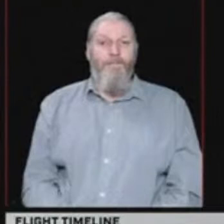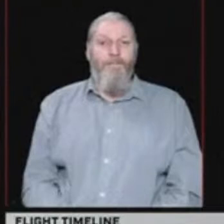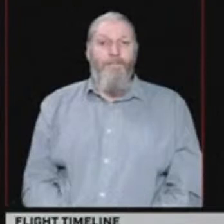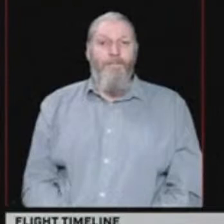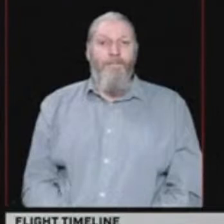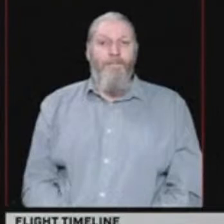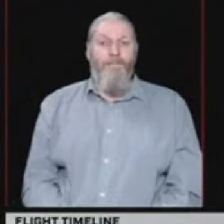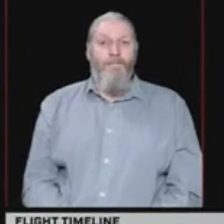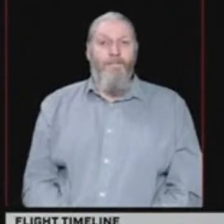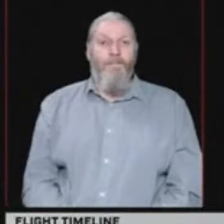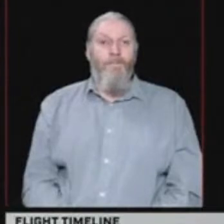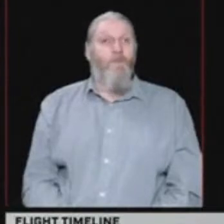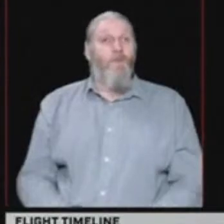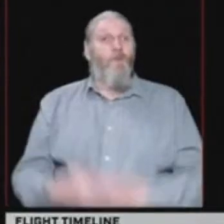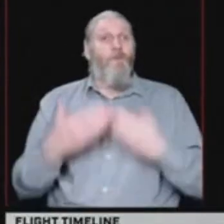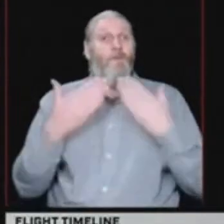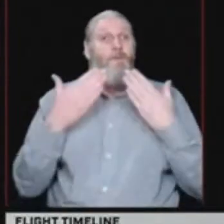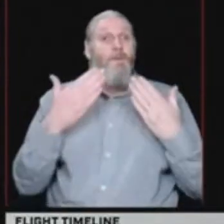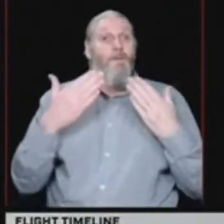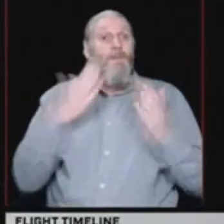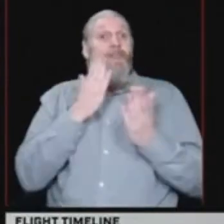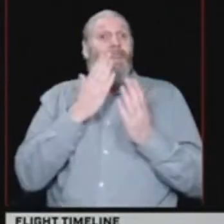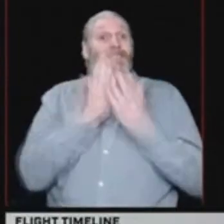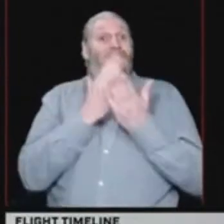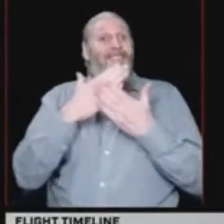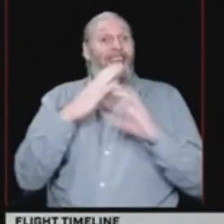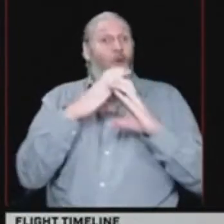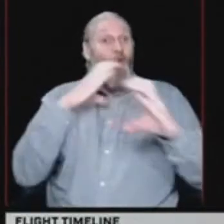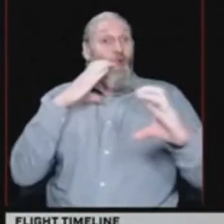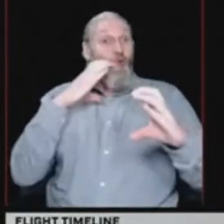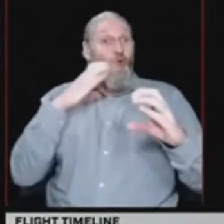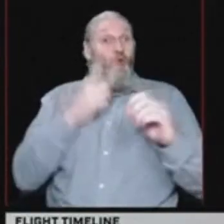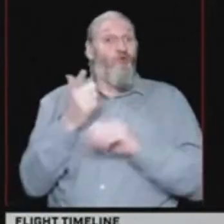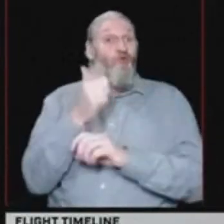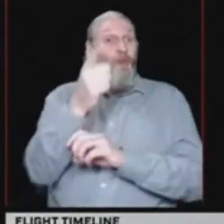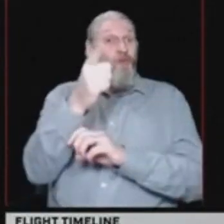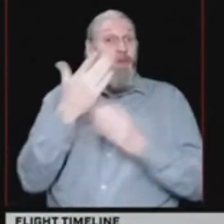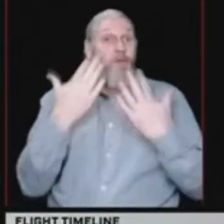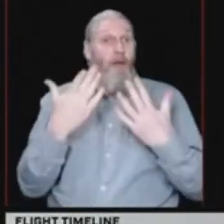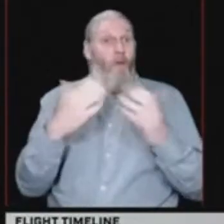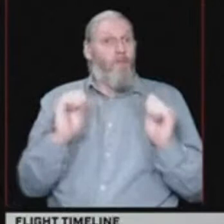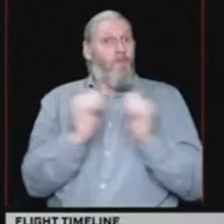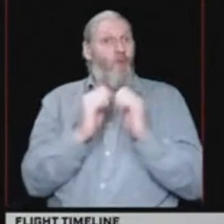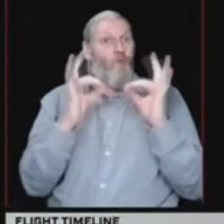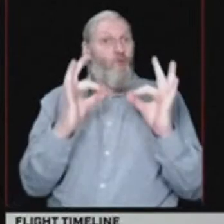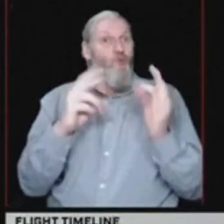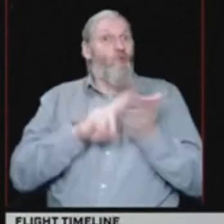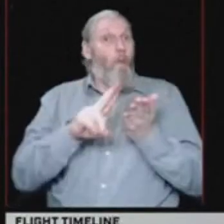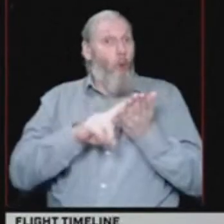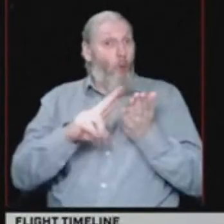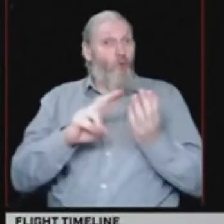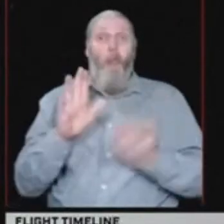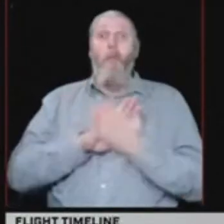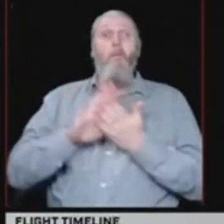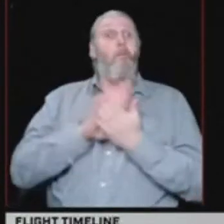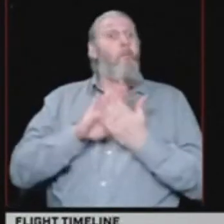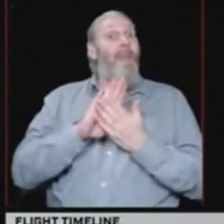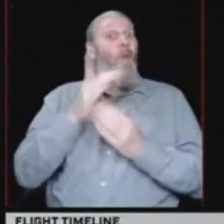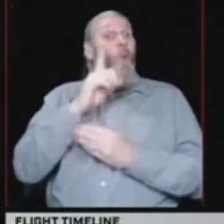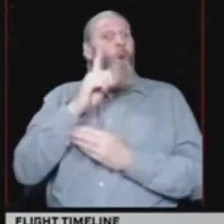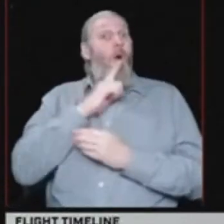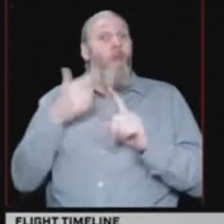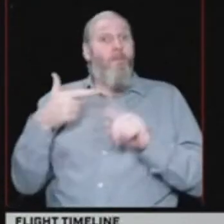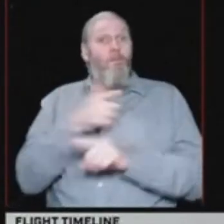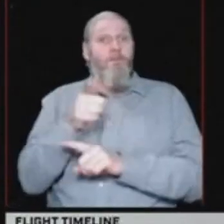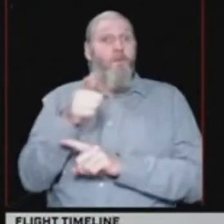Stage 2 trajectory nominal. Stage 2 trajectory nominal. That means our flight path is as expected, being picked up by